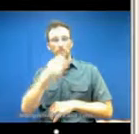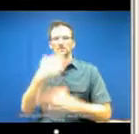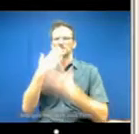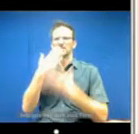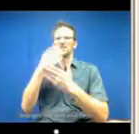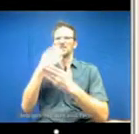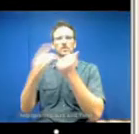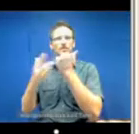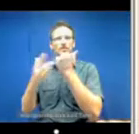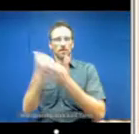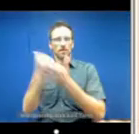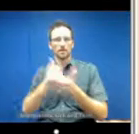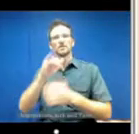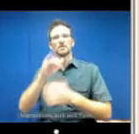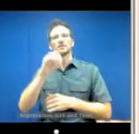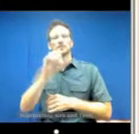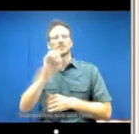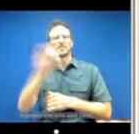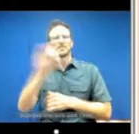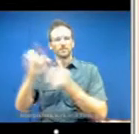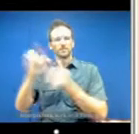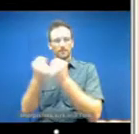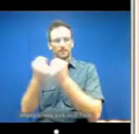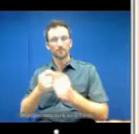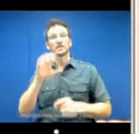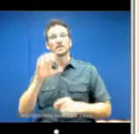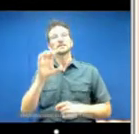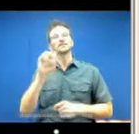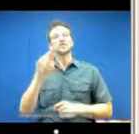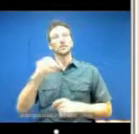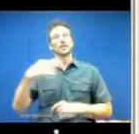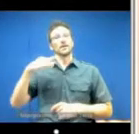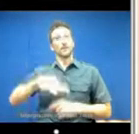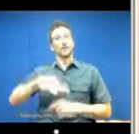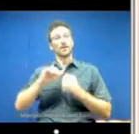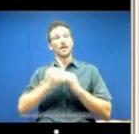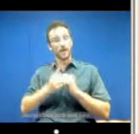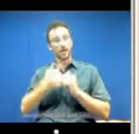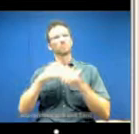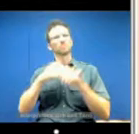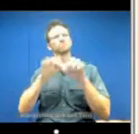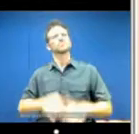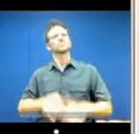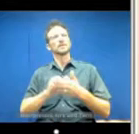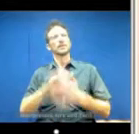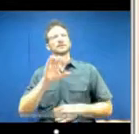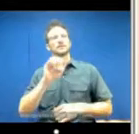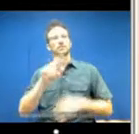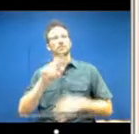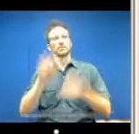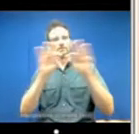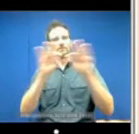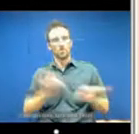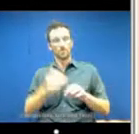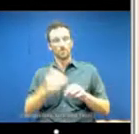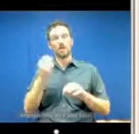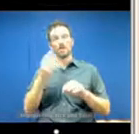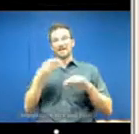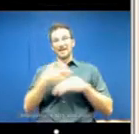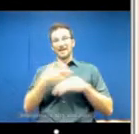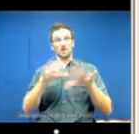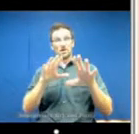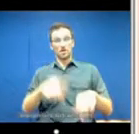that CEUs can be requested by completing the CEU request form, which will appear after the satisfaction survey is